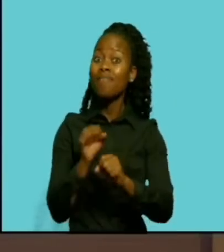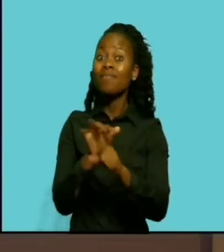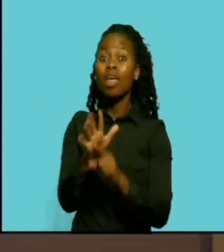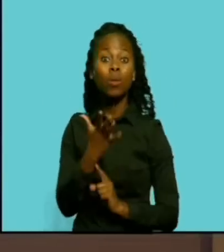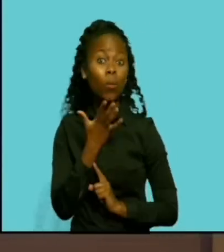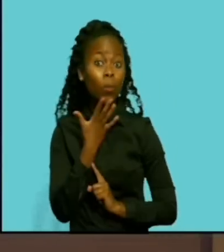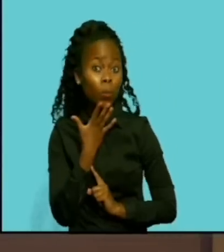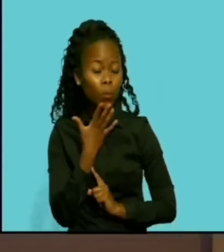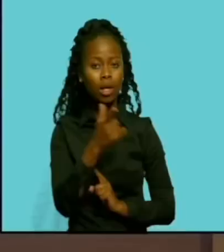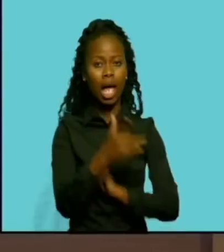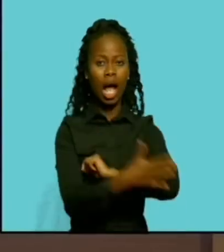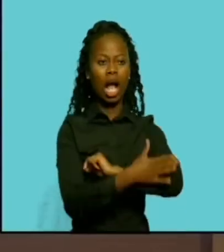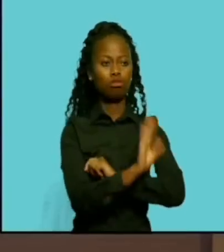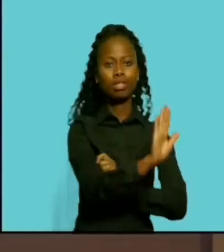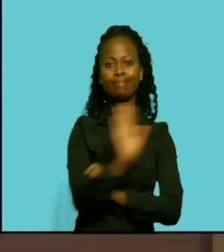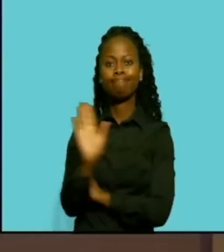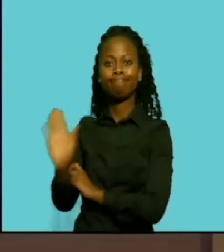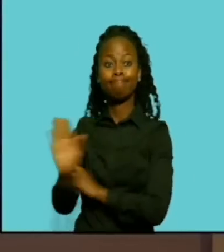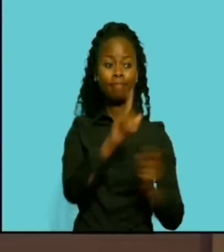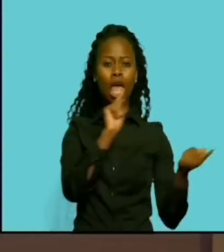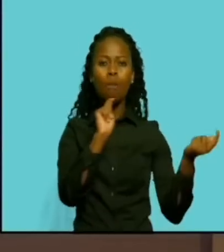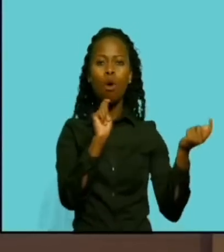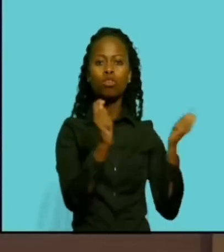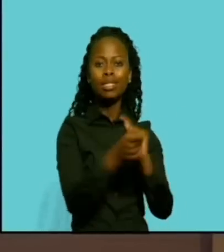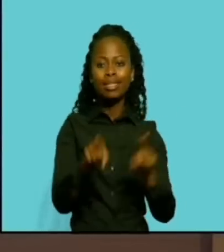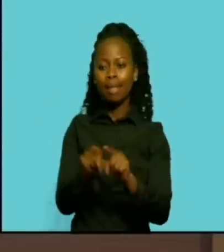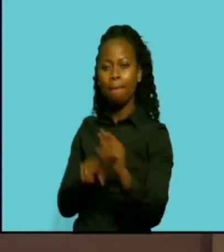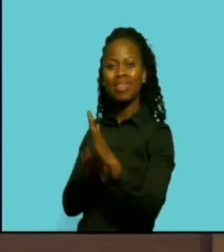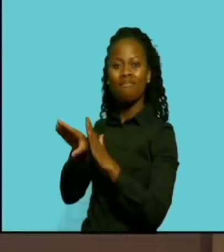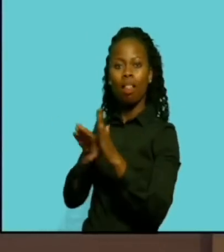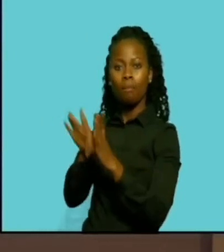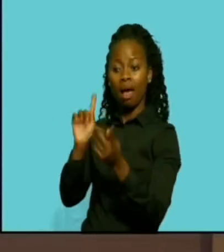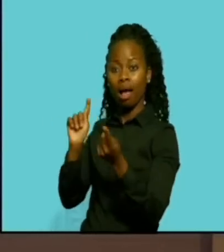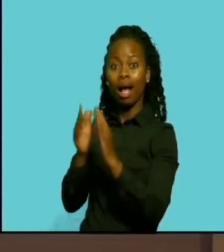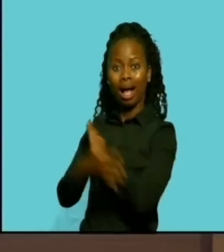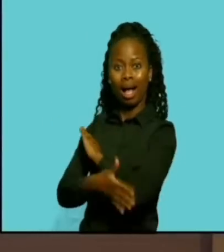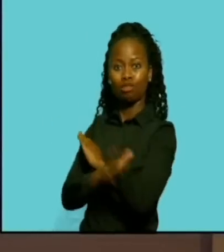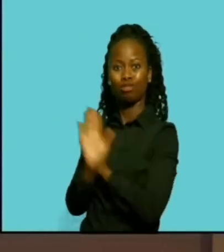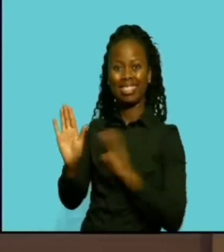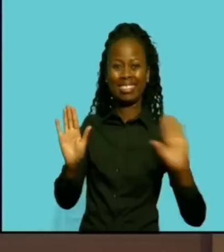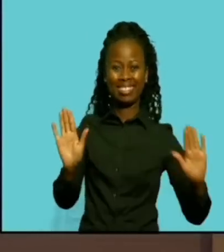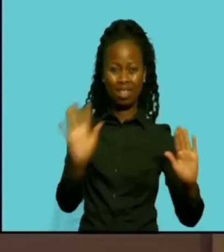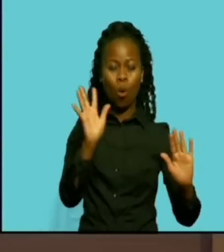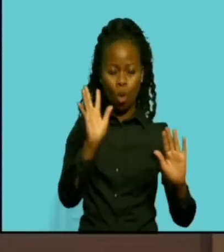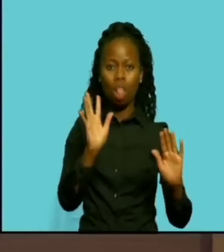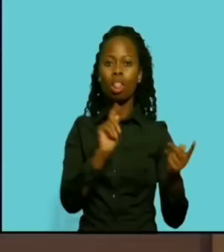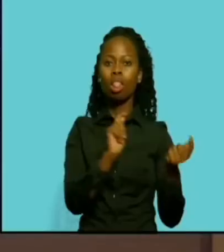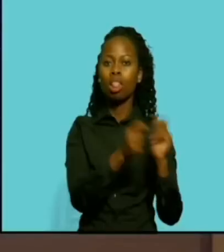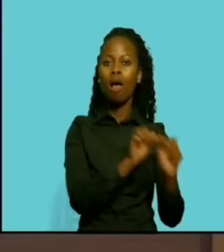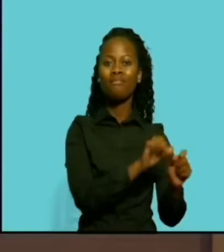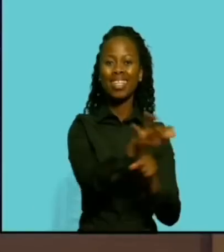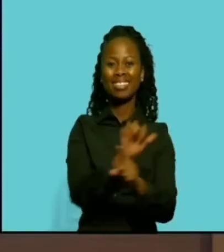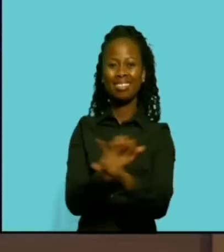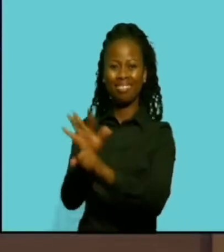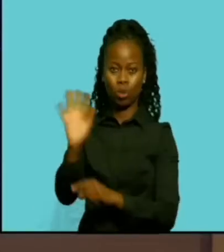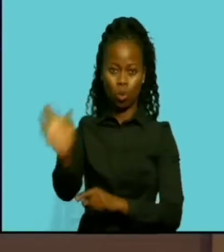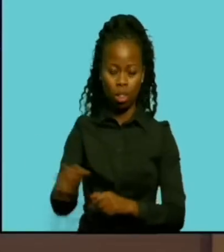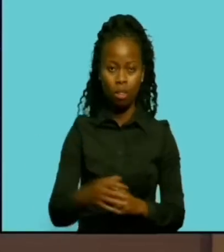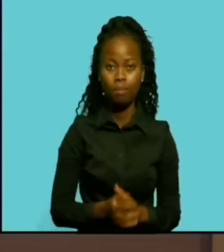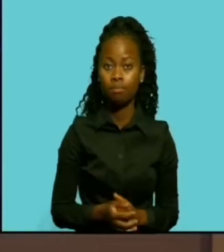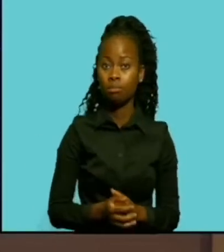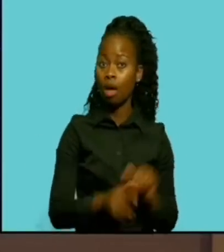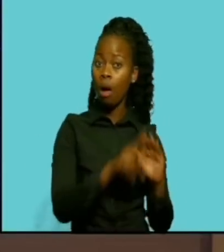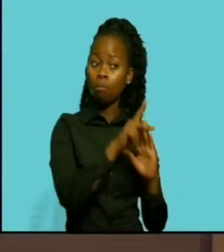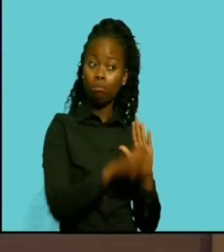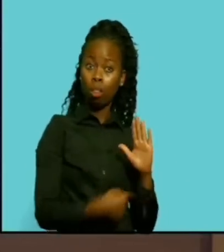economies. Although policy settings in advanced economies remain broadly accommodative, policy